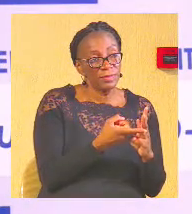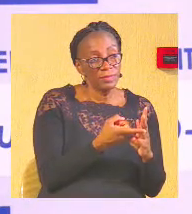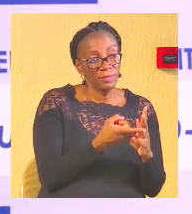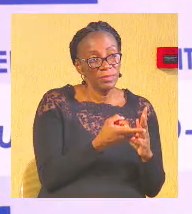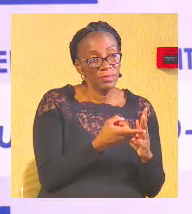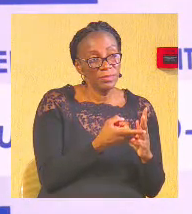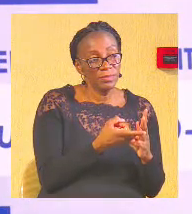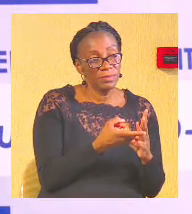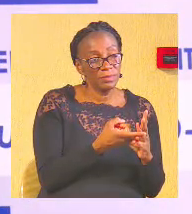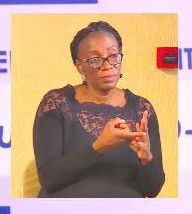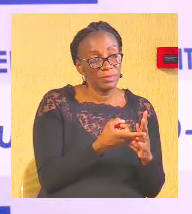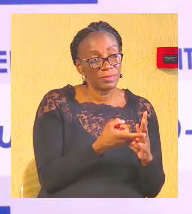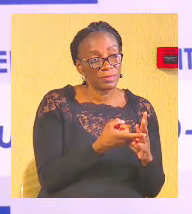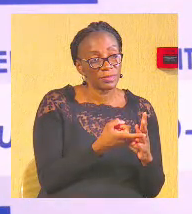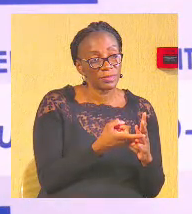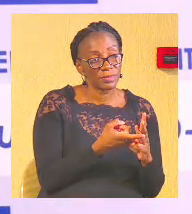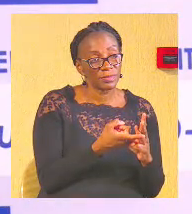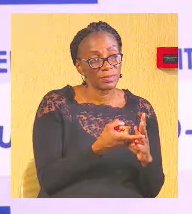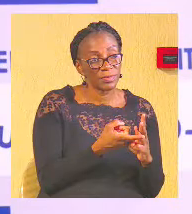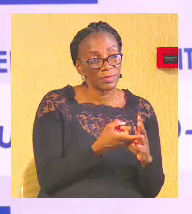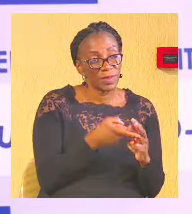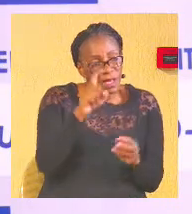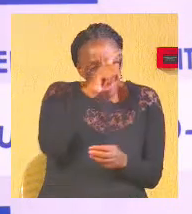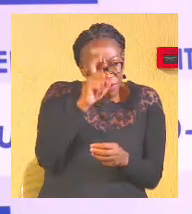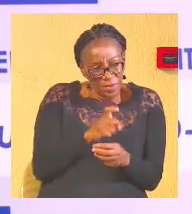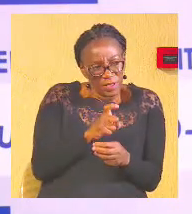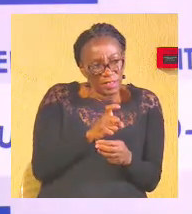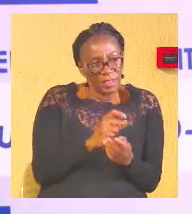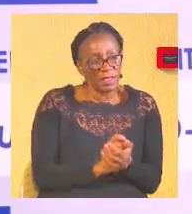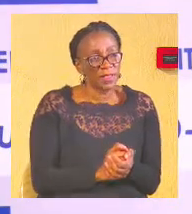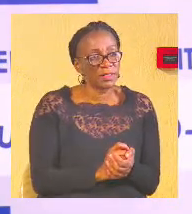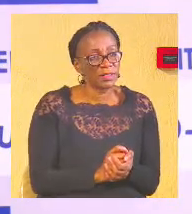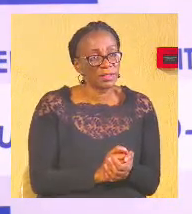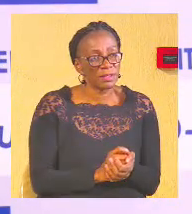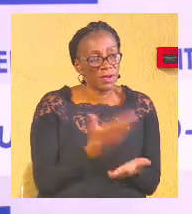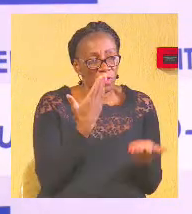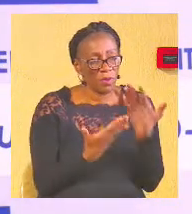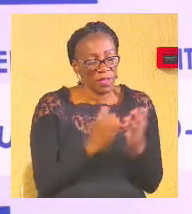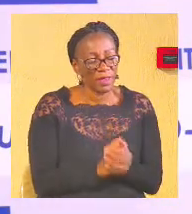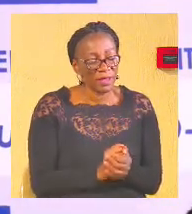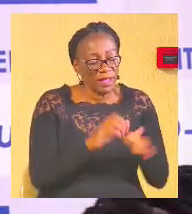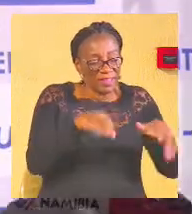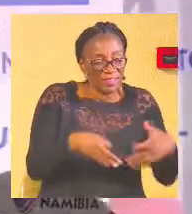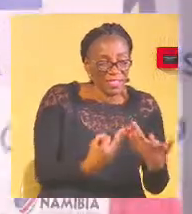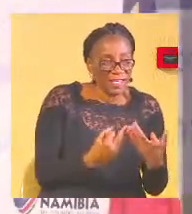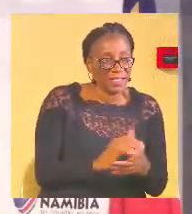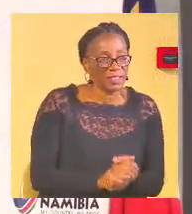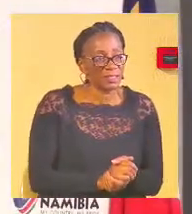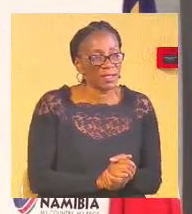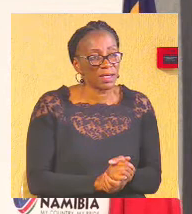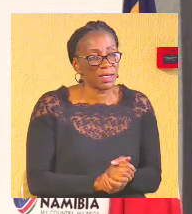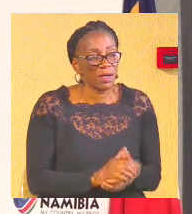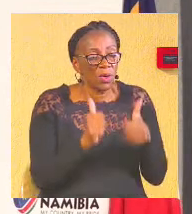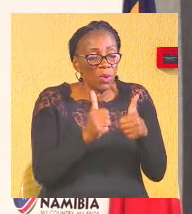health infrastructure in the country, are the infrastructures adequate? Thank you. All right. To our panelists, may we just